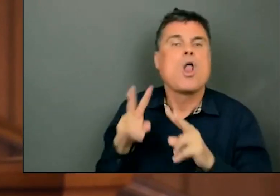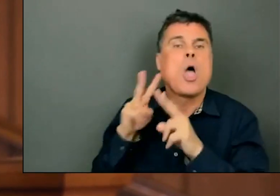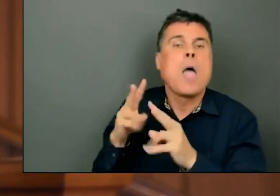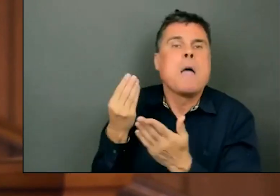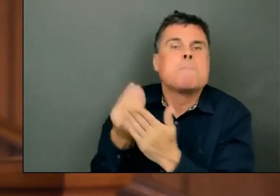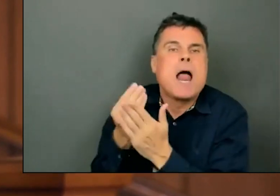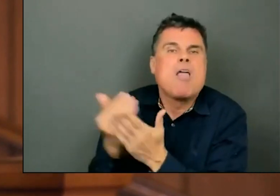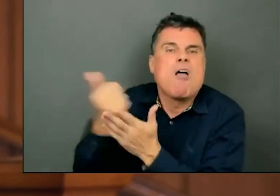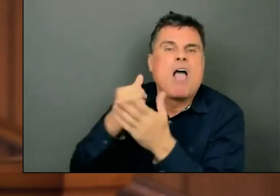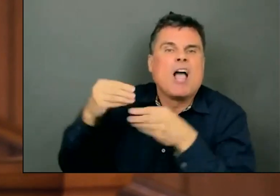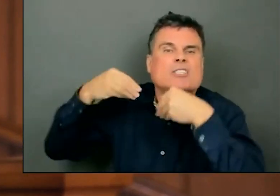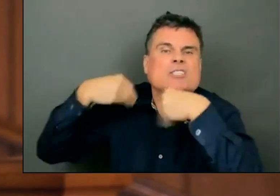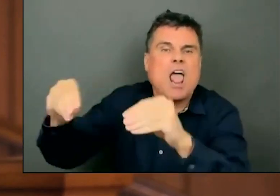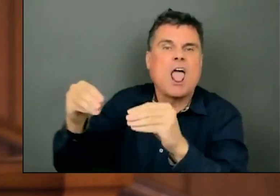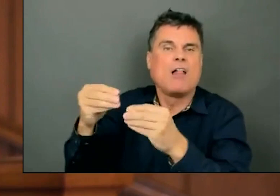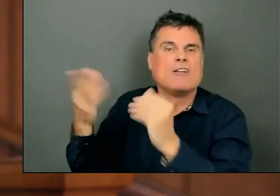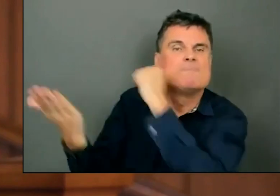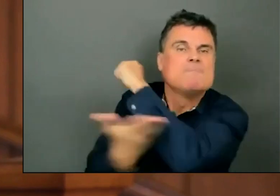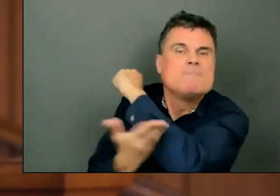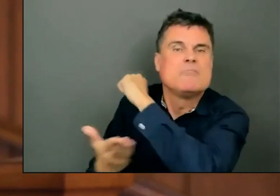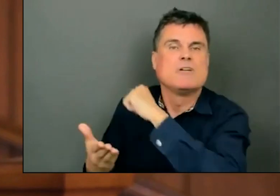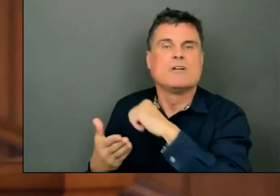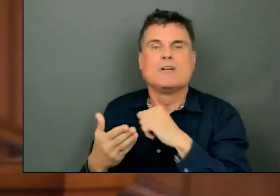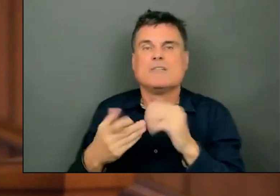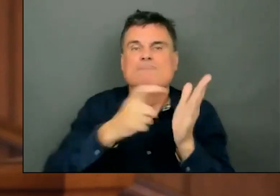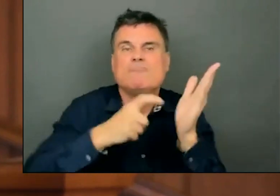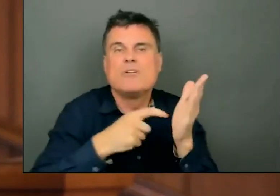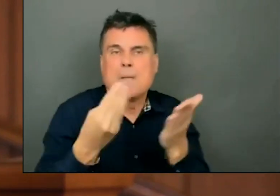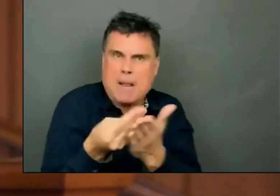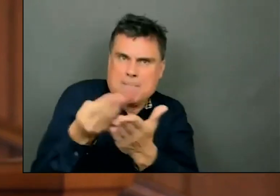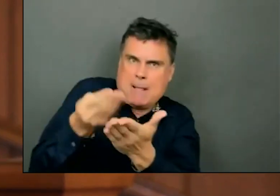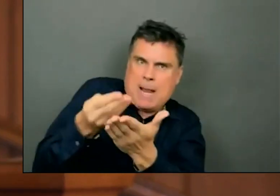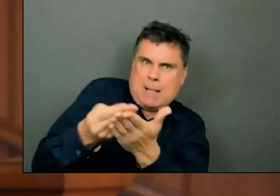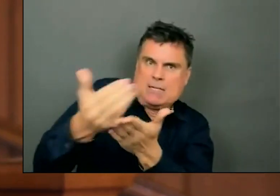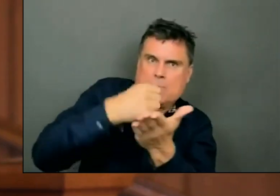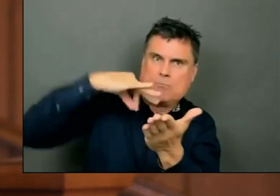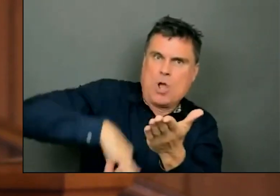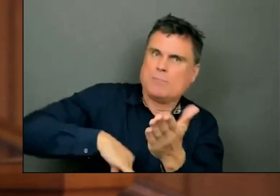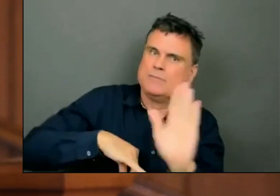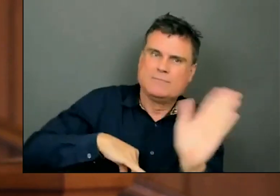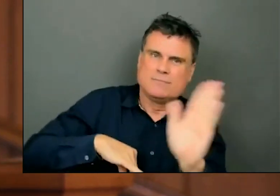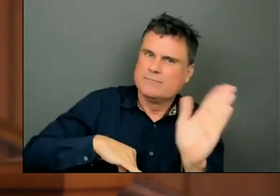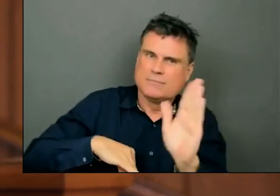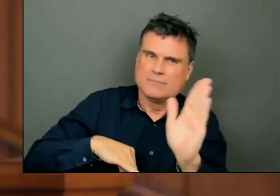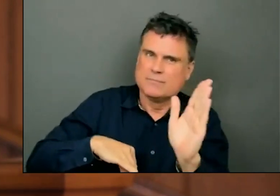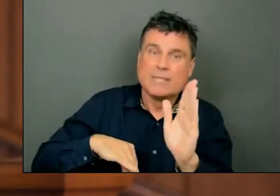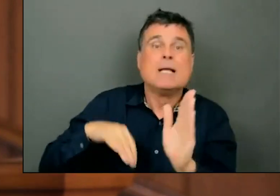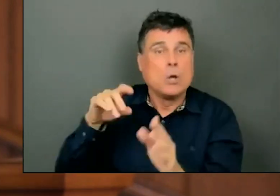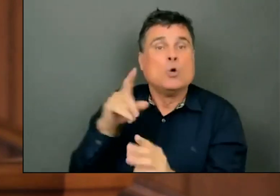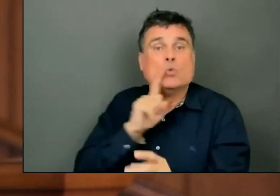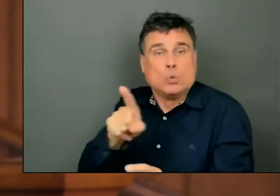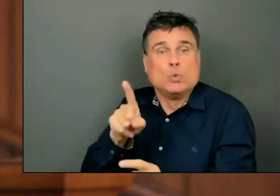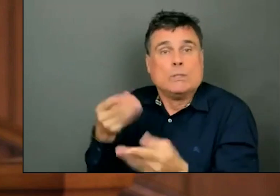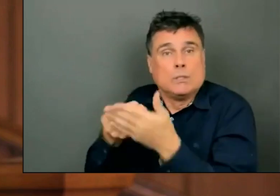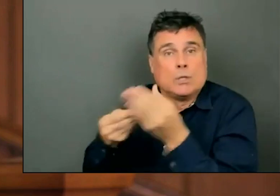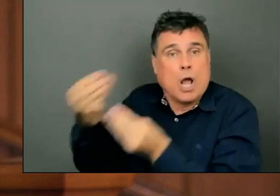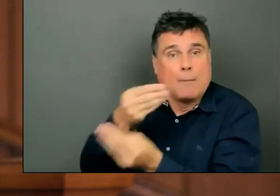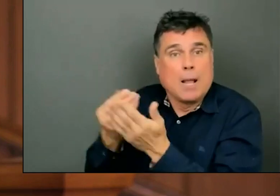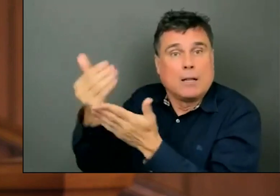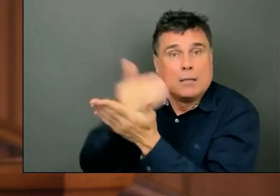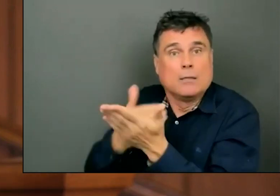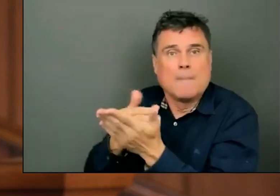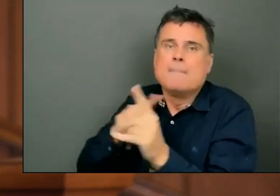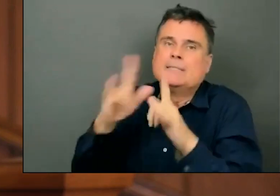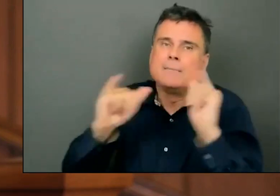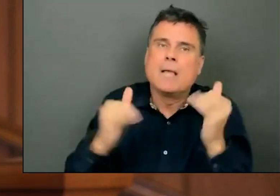forests represent to the people of British Columbia. So I know that Minister Osborne is looking forward to this task, and she'll be available to talk